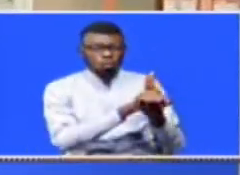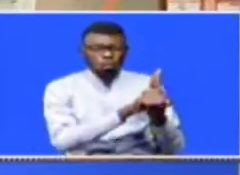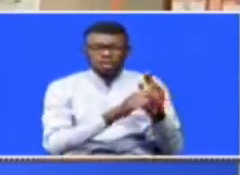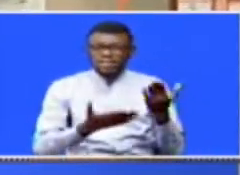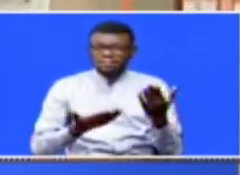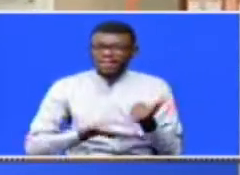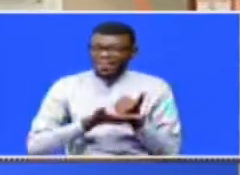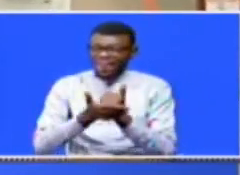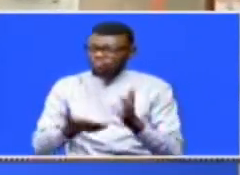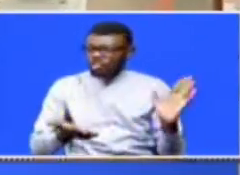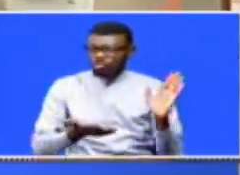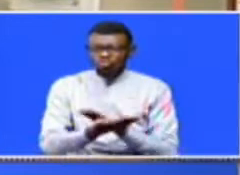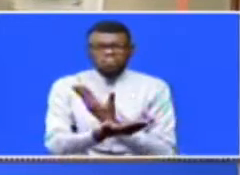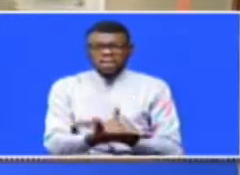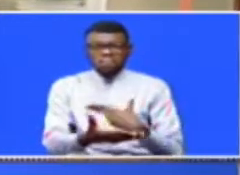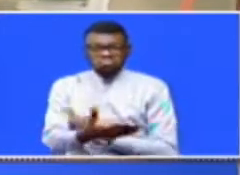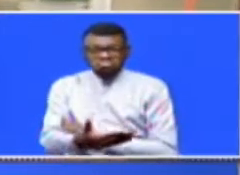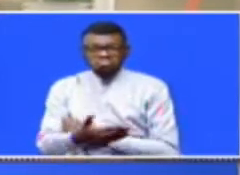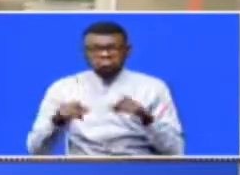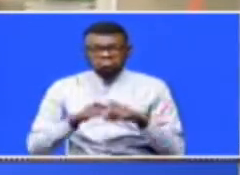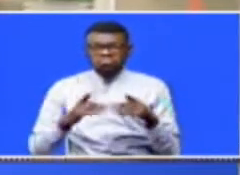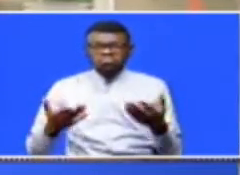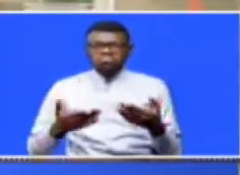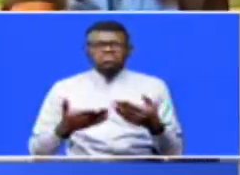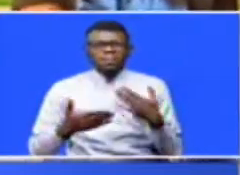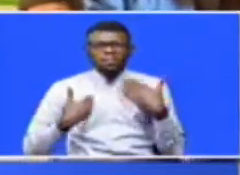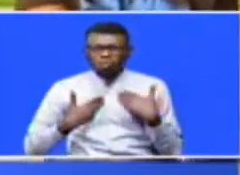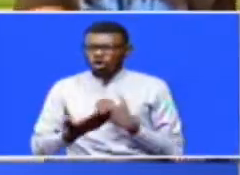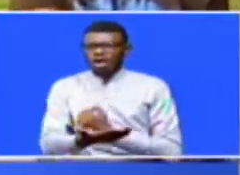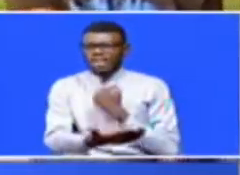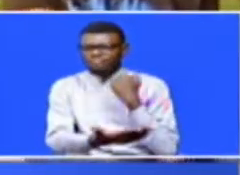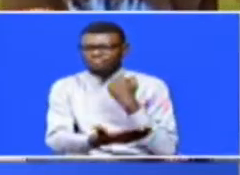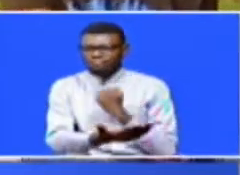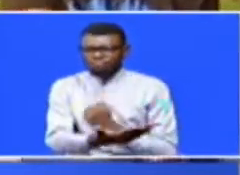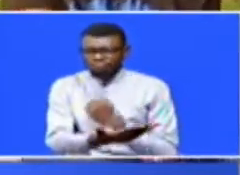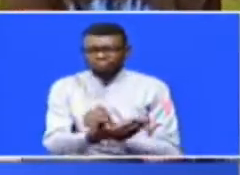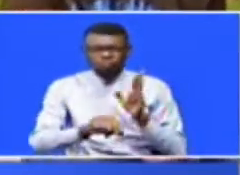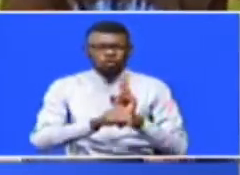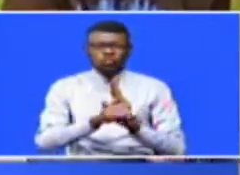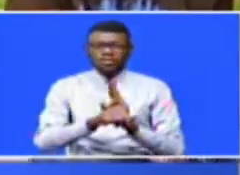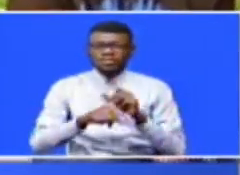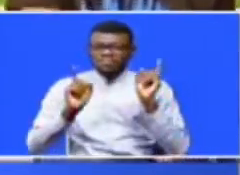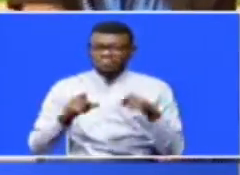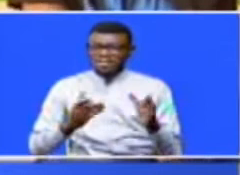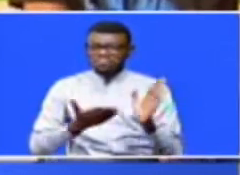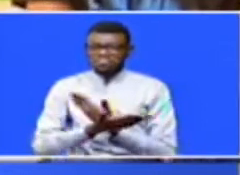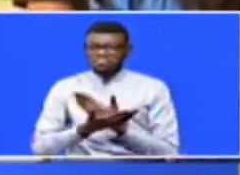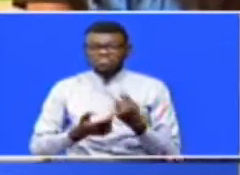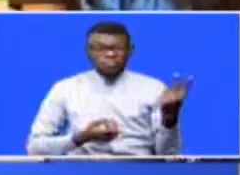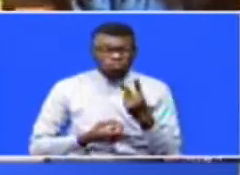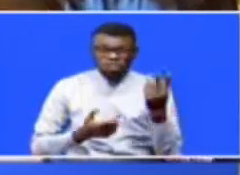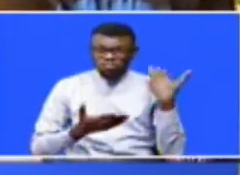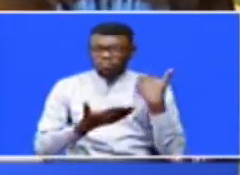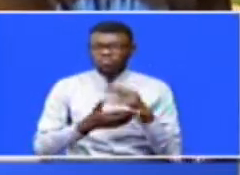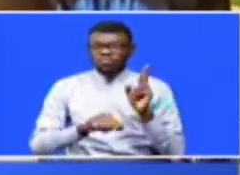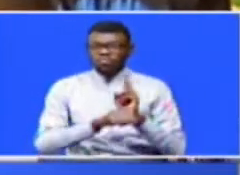narcotic detoxification and maintenance of heroin addiction. Both Leila and Alex were hooked on heroin,